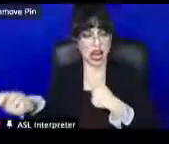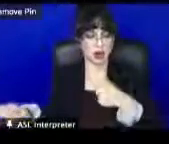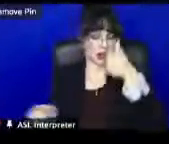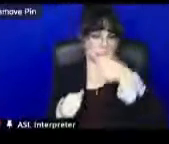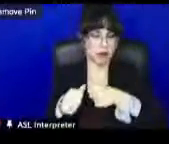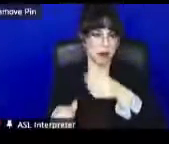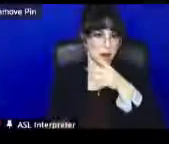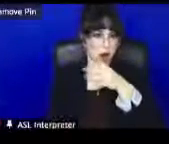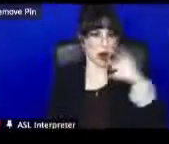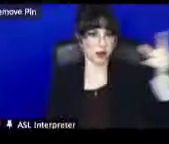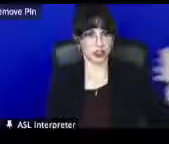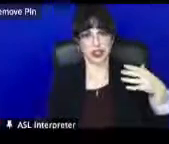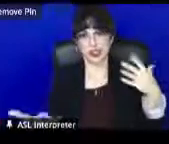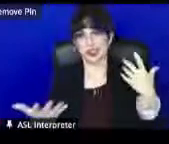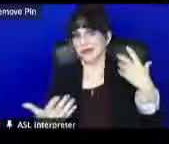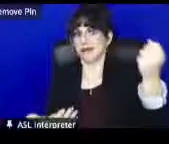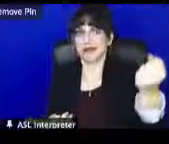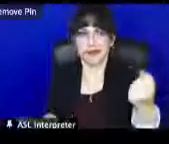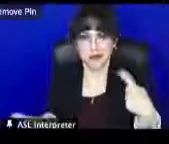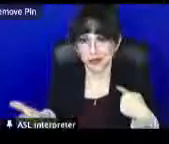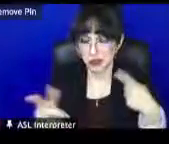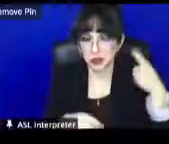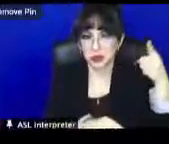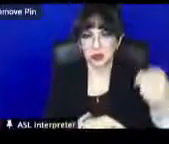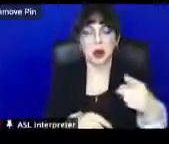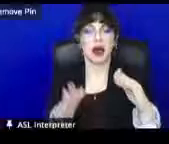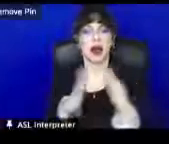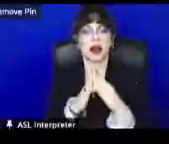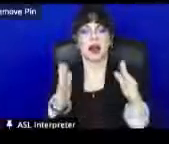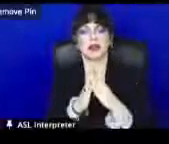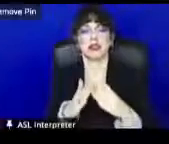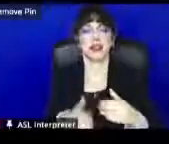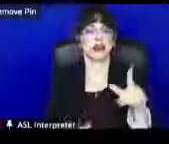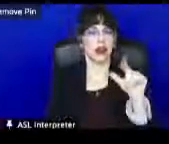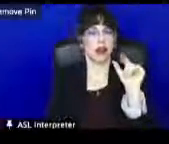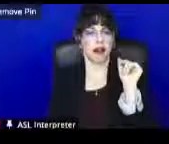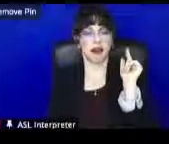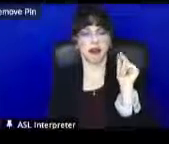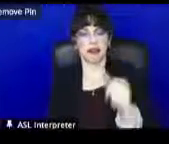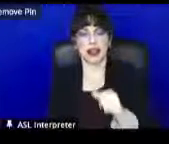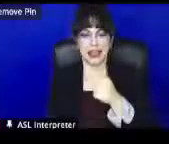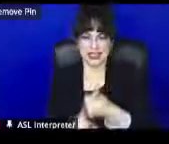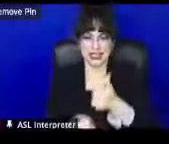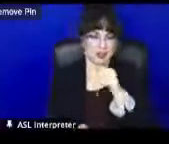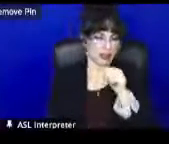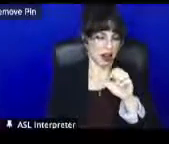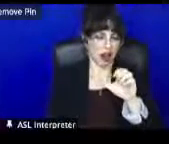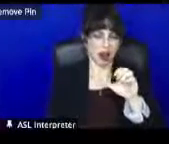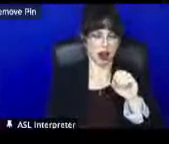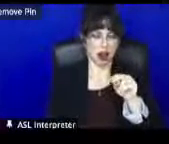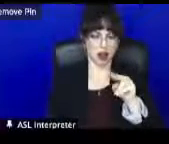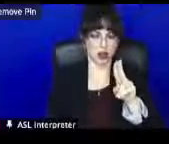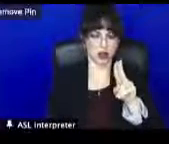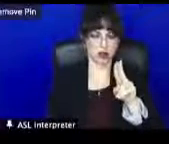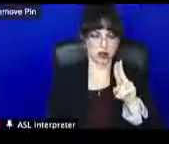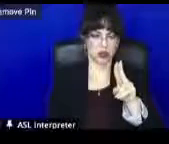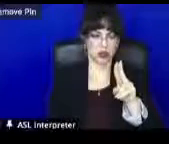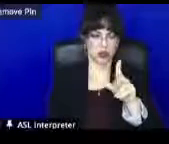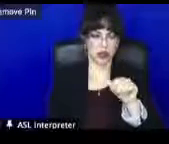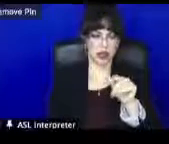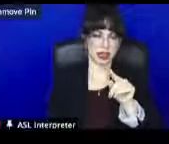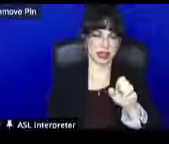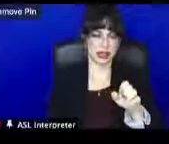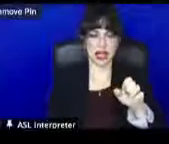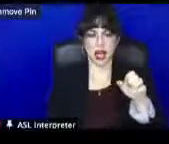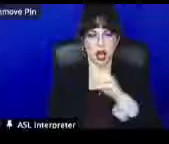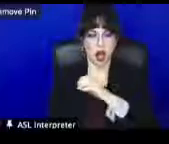somewhere in downtown LA. It wasn't the consulate, but it was somewhere. And it was all these Peruvians. And I just